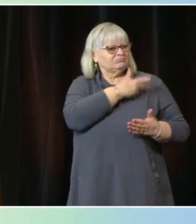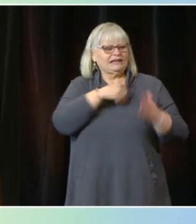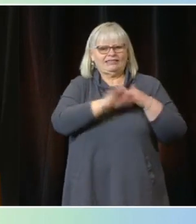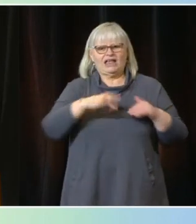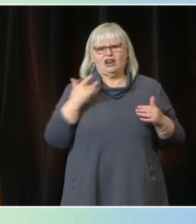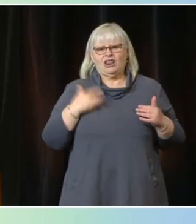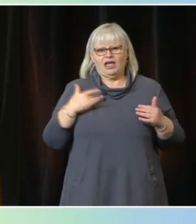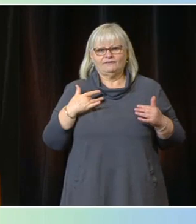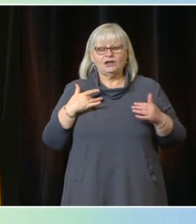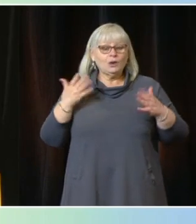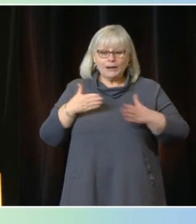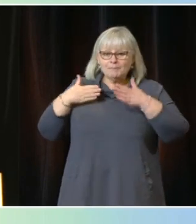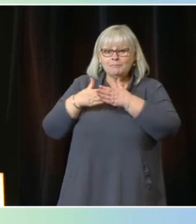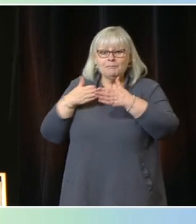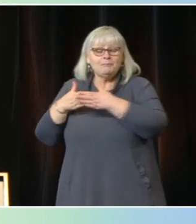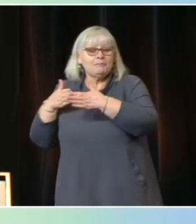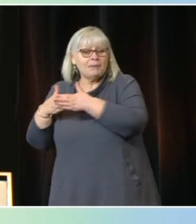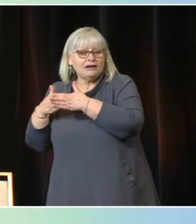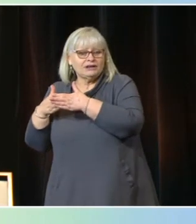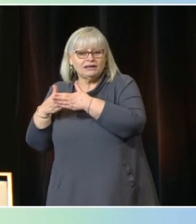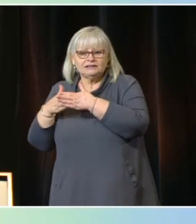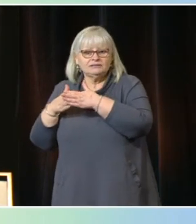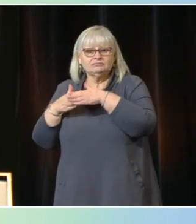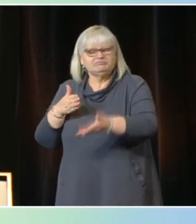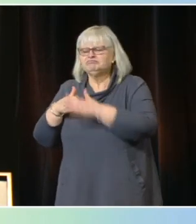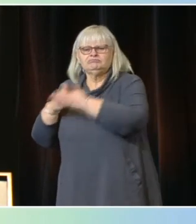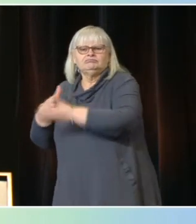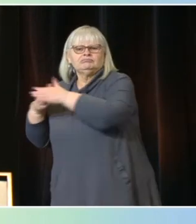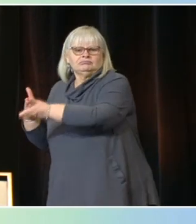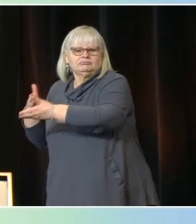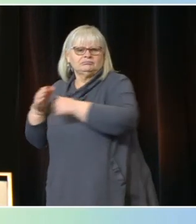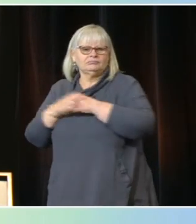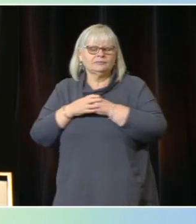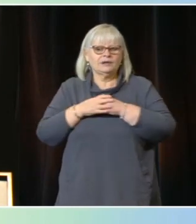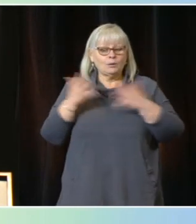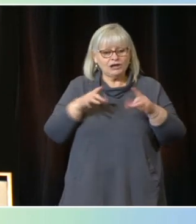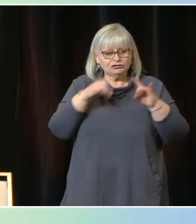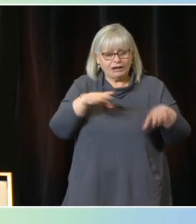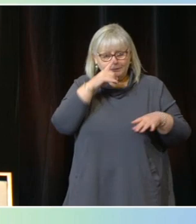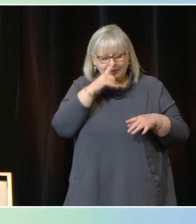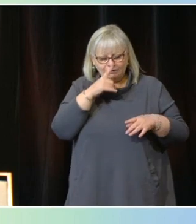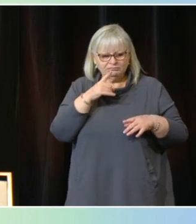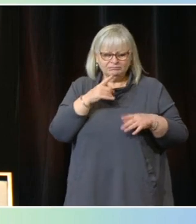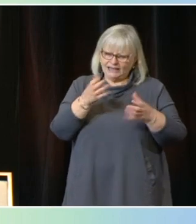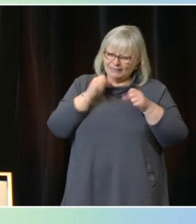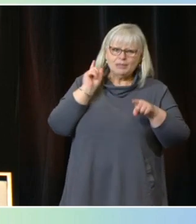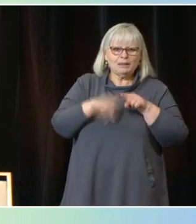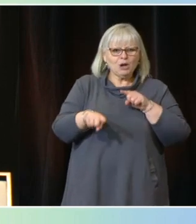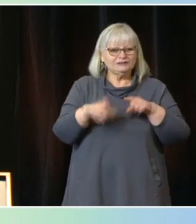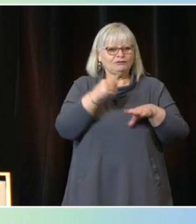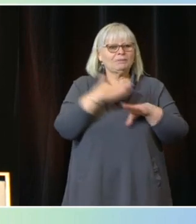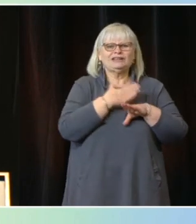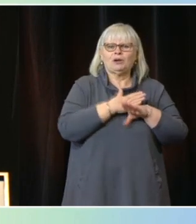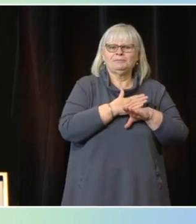their lives whether barriers to employment are systematically dismantled and where Australians are getting the most that they can from work